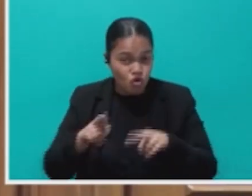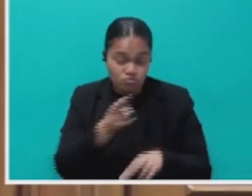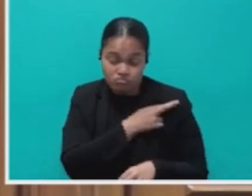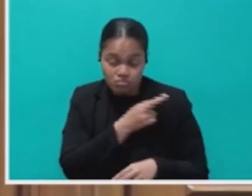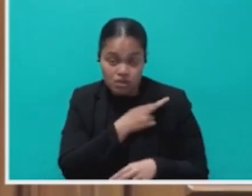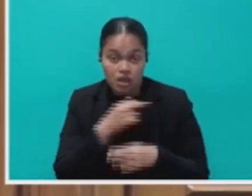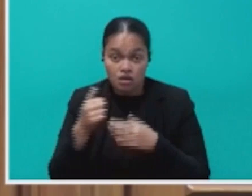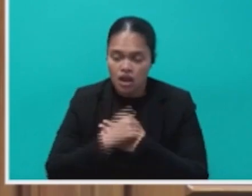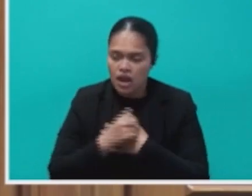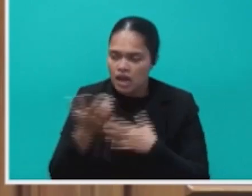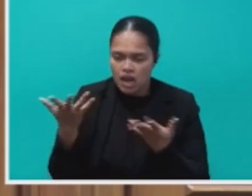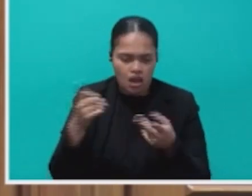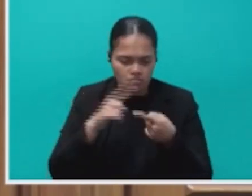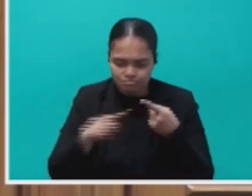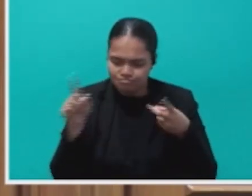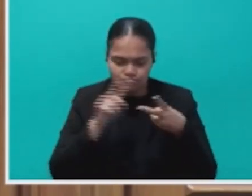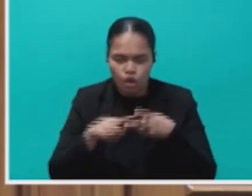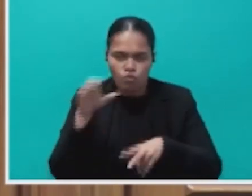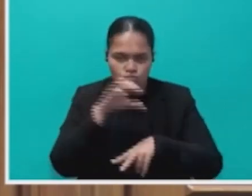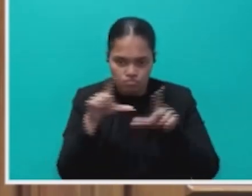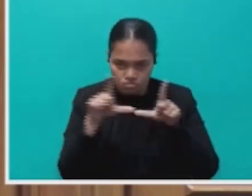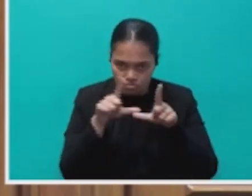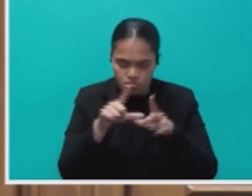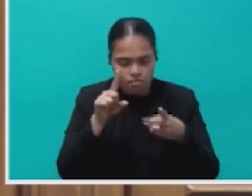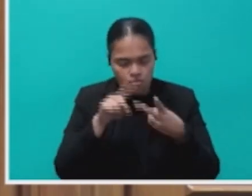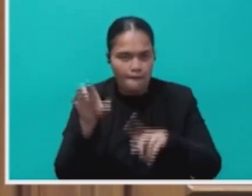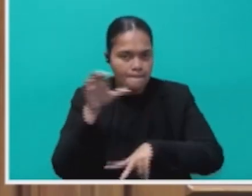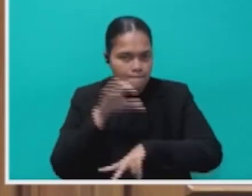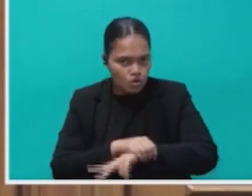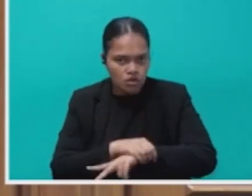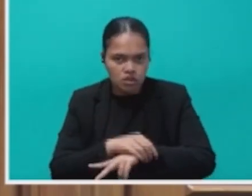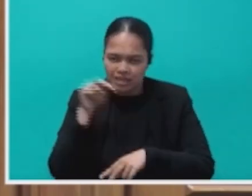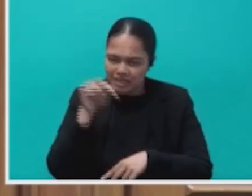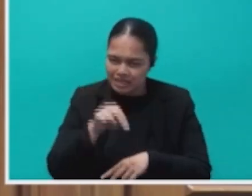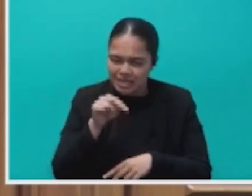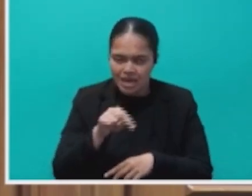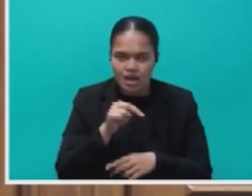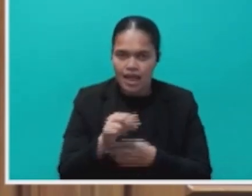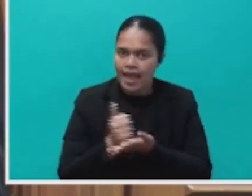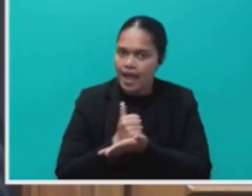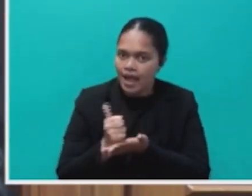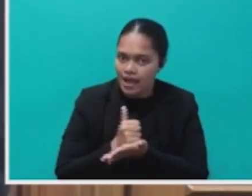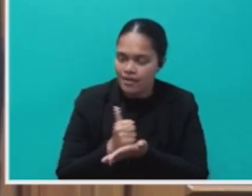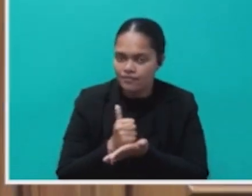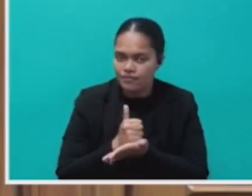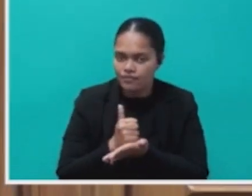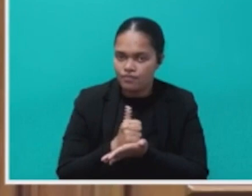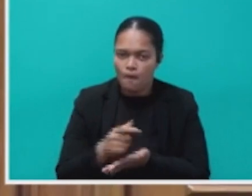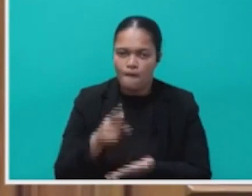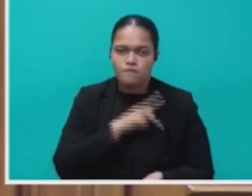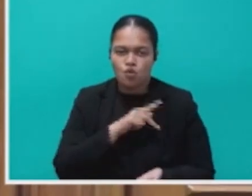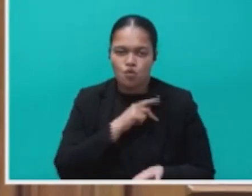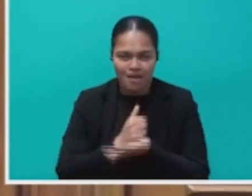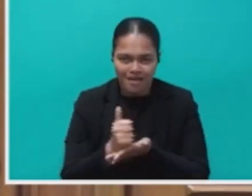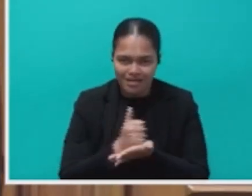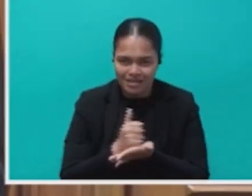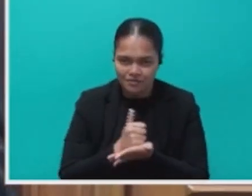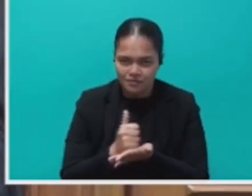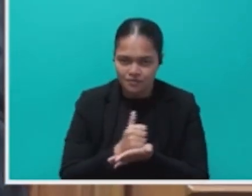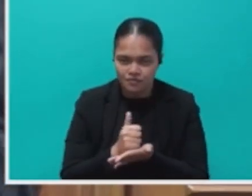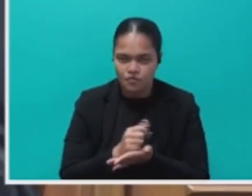namely police and land transport authority, need to be more proactive, acting beyond